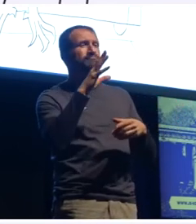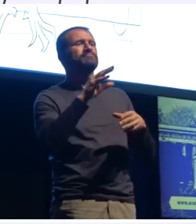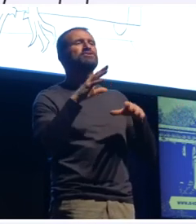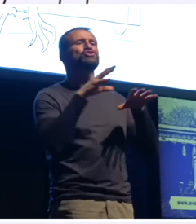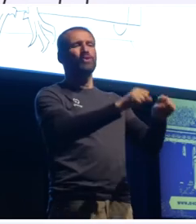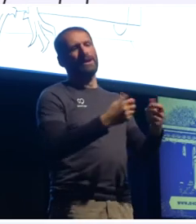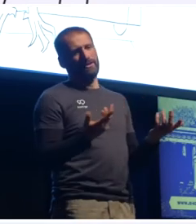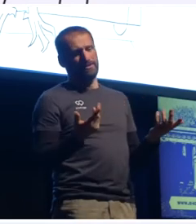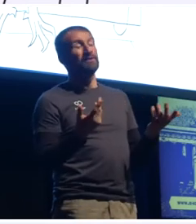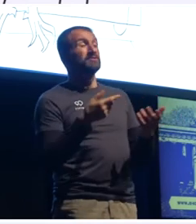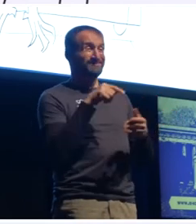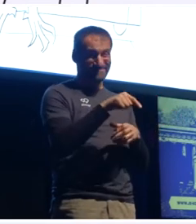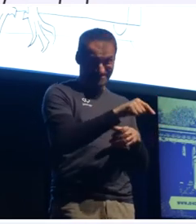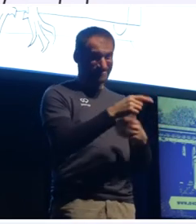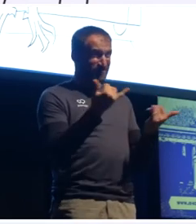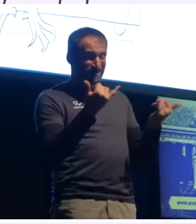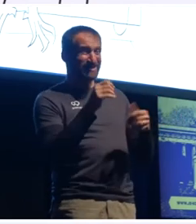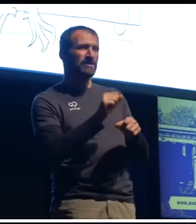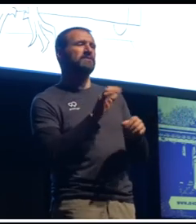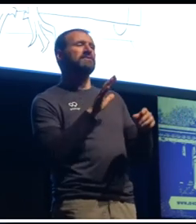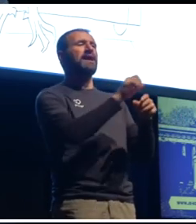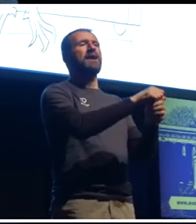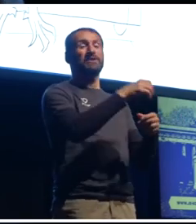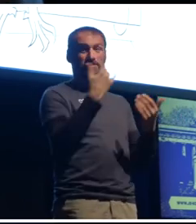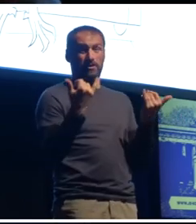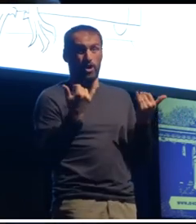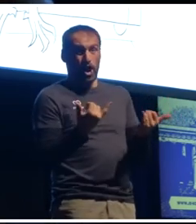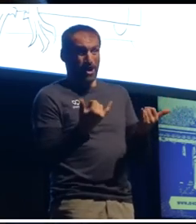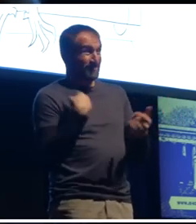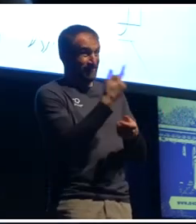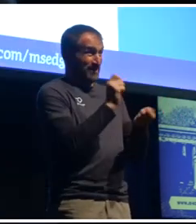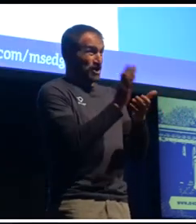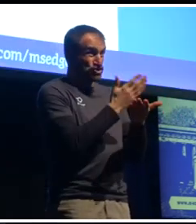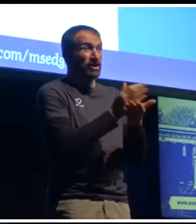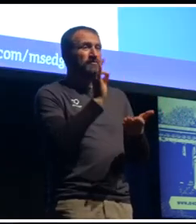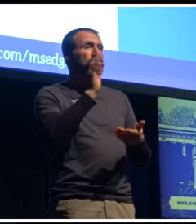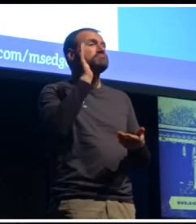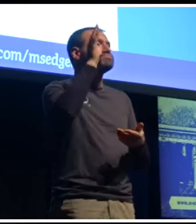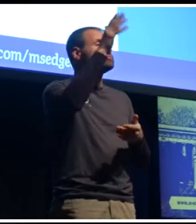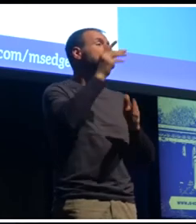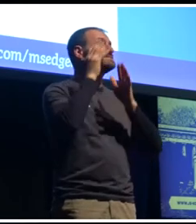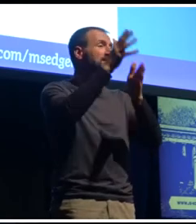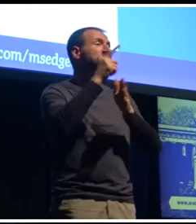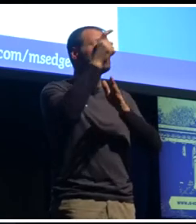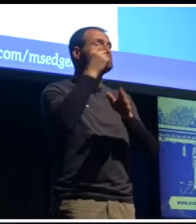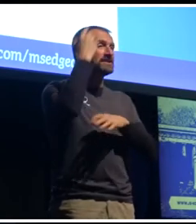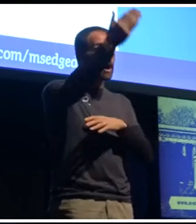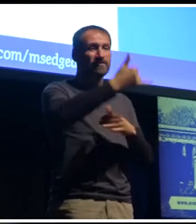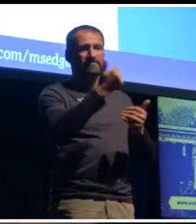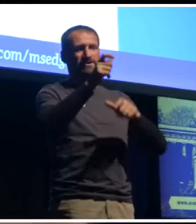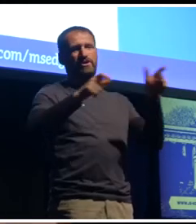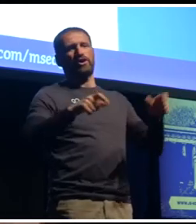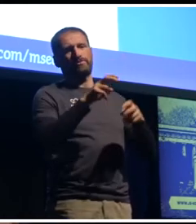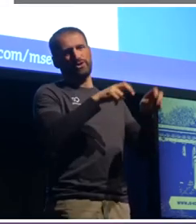how people use these technologies in the future in a huge way, over decades. So, have impact. Talk